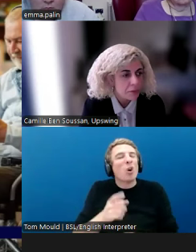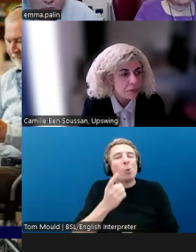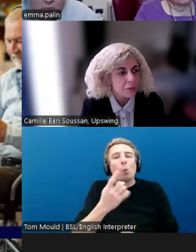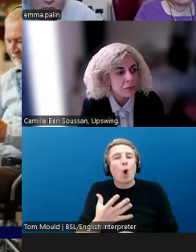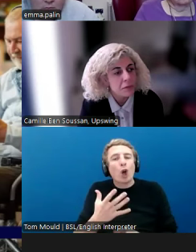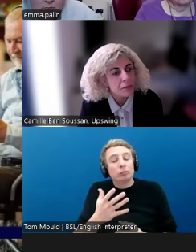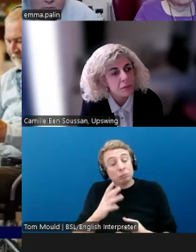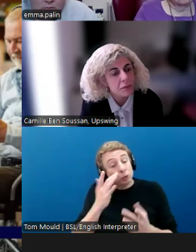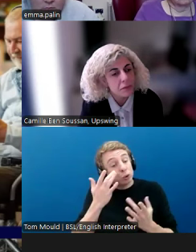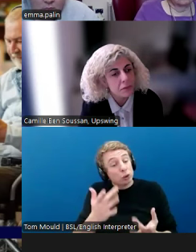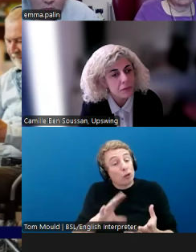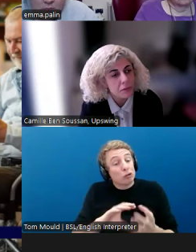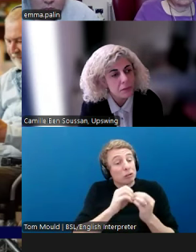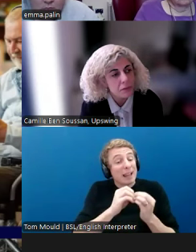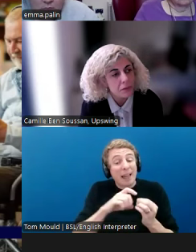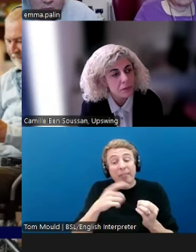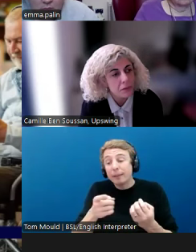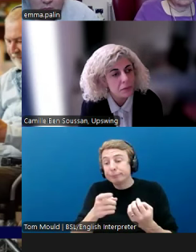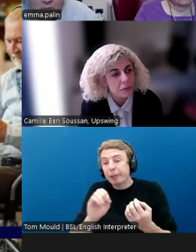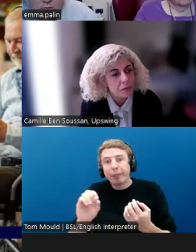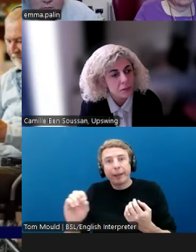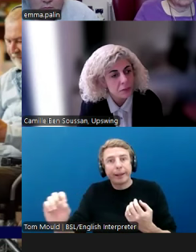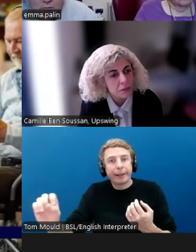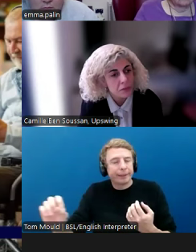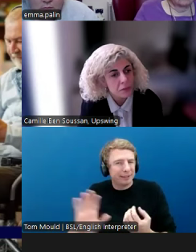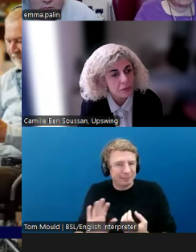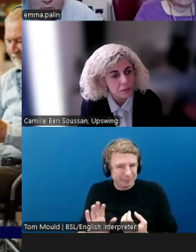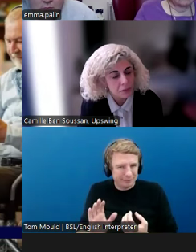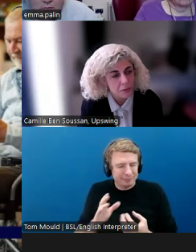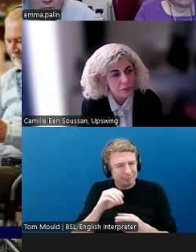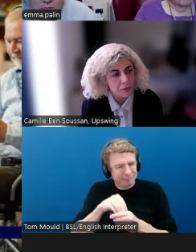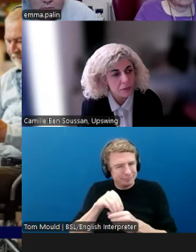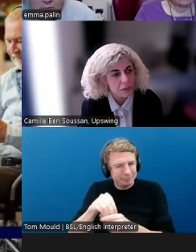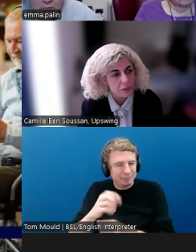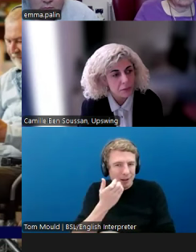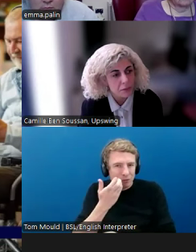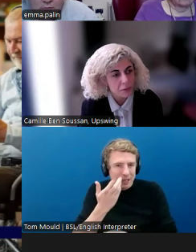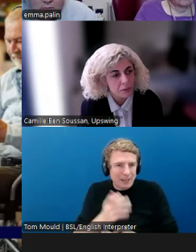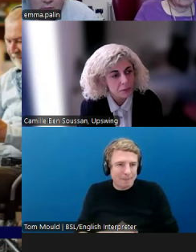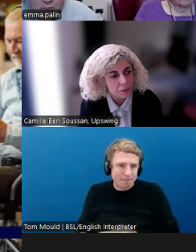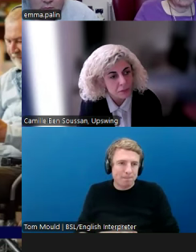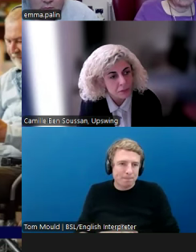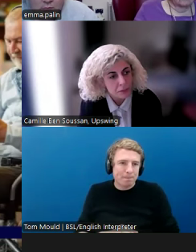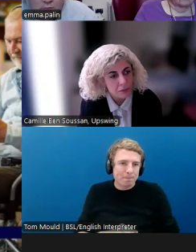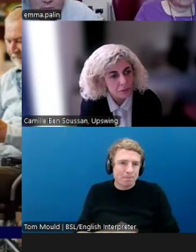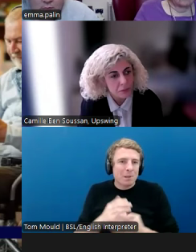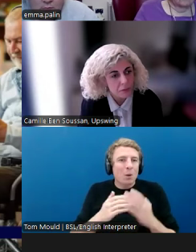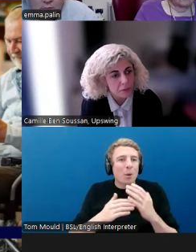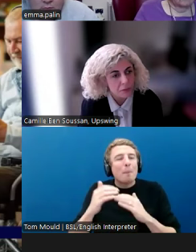confident. But building steady partnerships with cultural organisations and artists, and of course, monitoring and